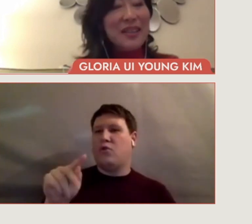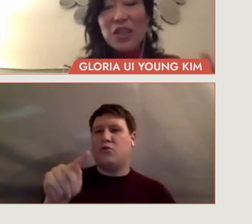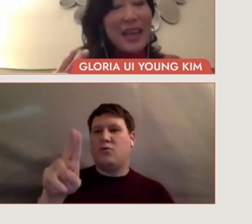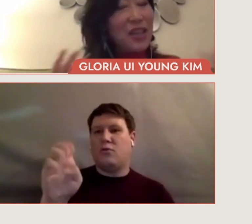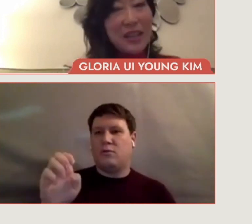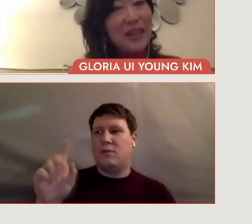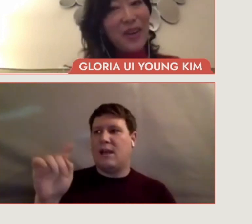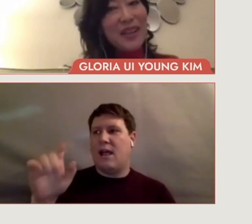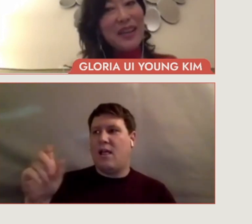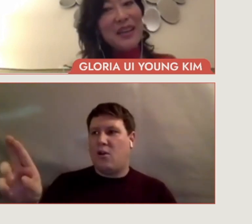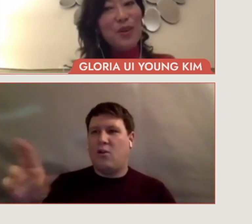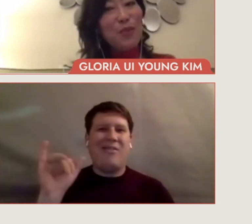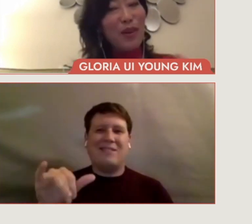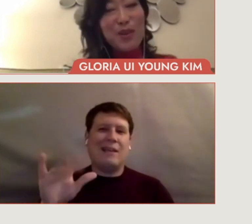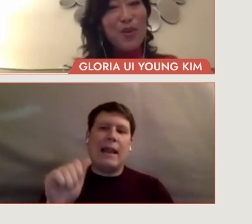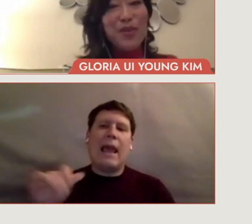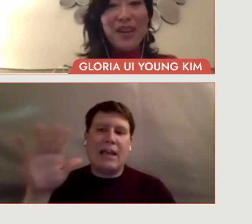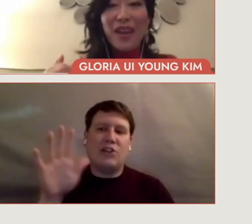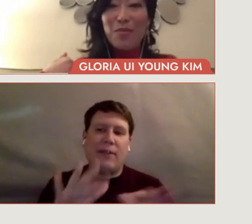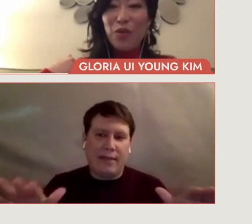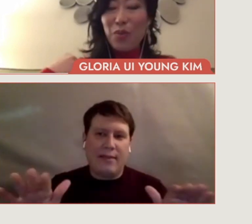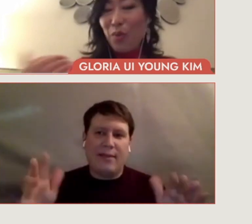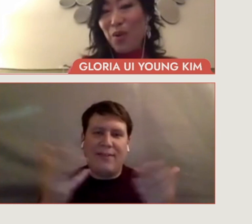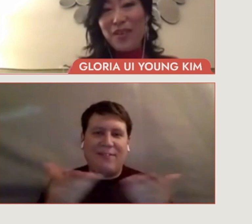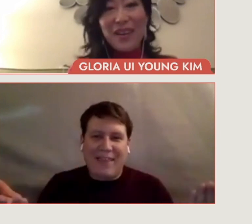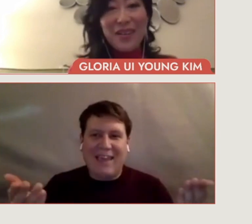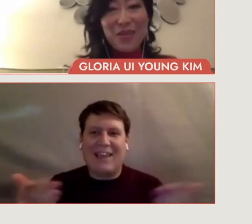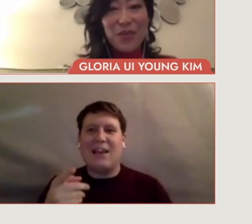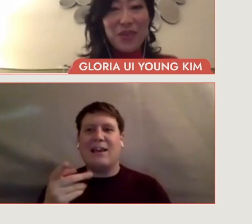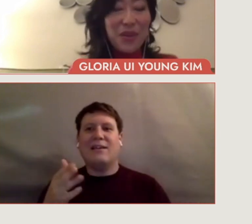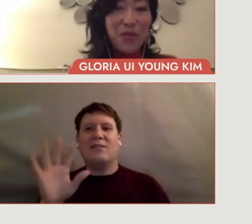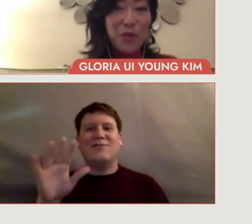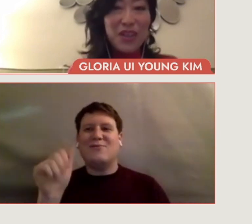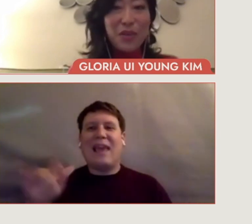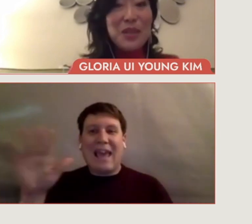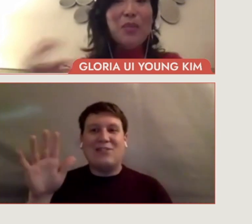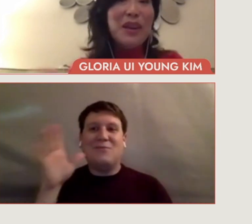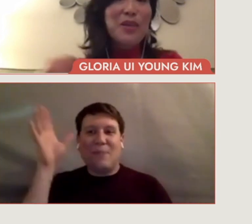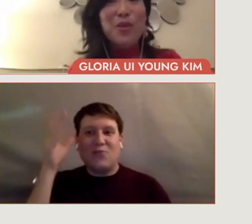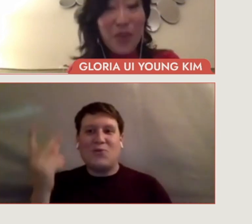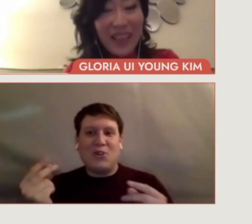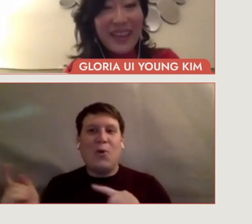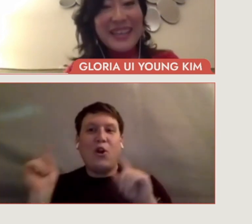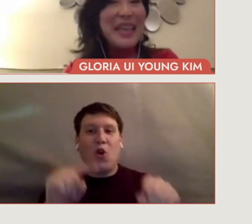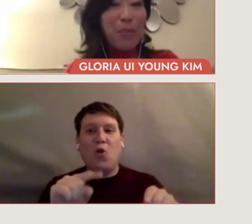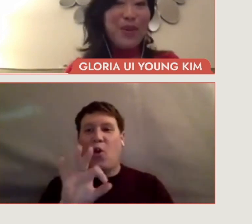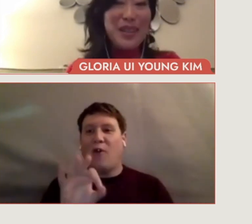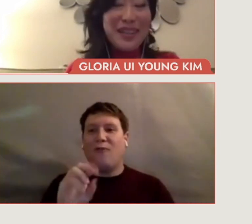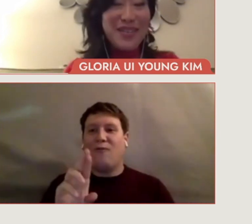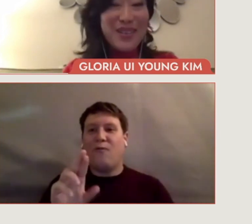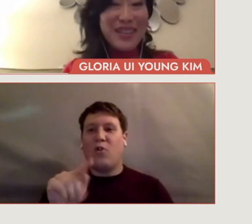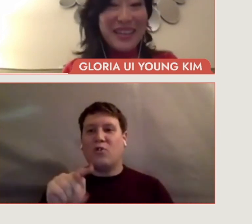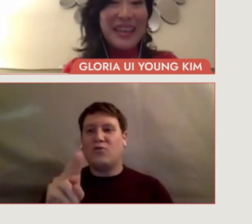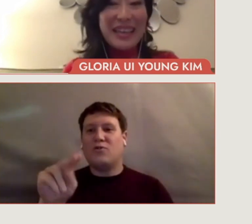that's such an Asian thing, right? Like, your parents go and they, before you're born, they go to a fortune teller, or somebody who is that